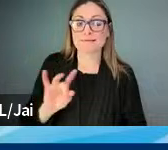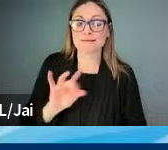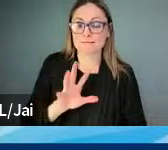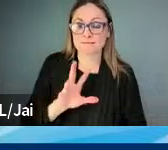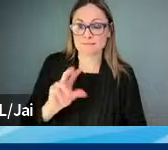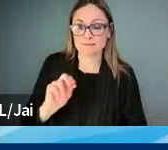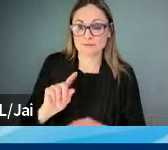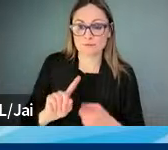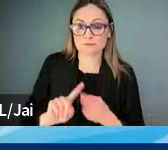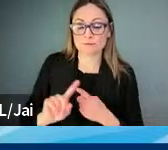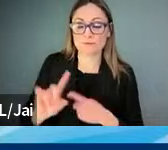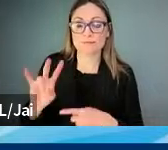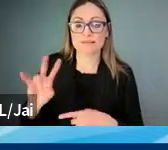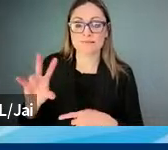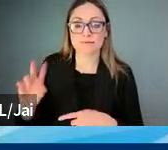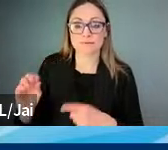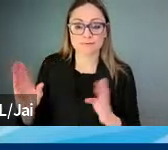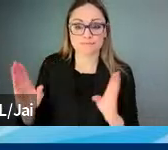to 7:30.